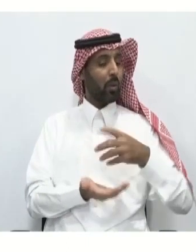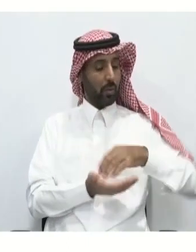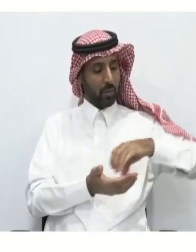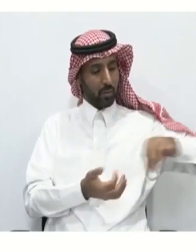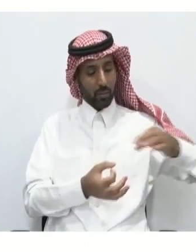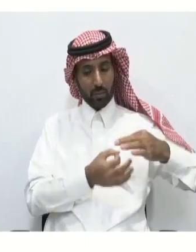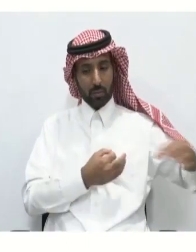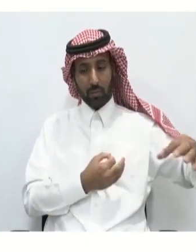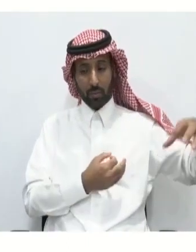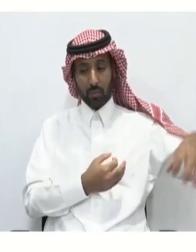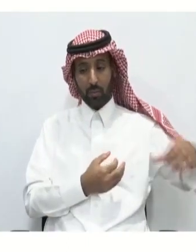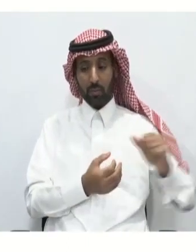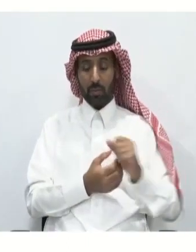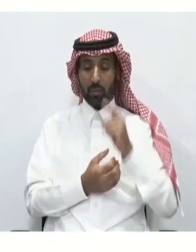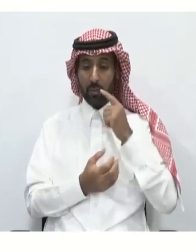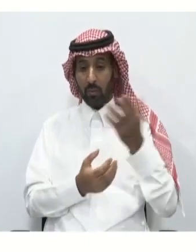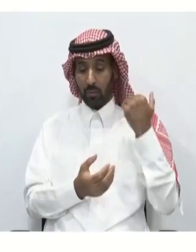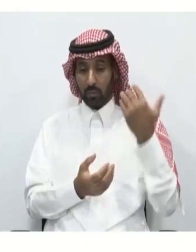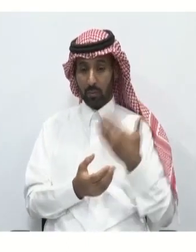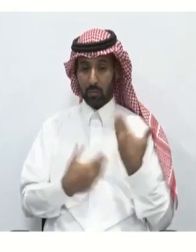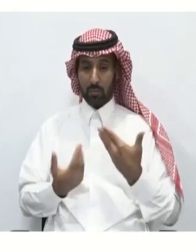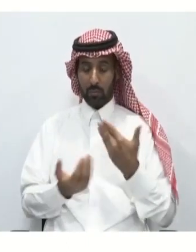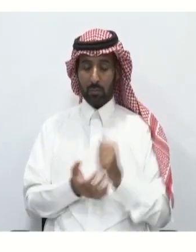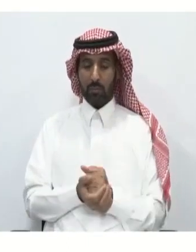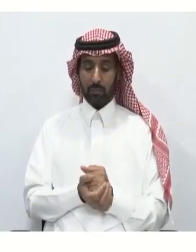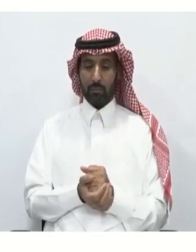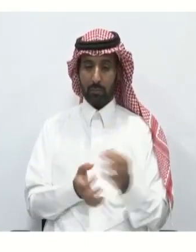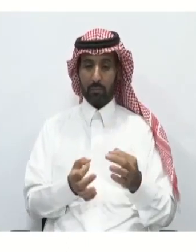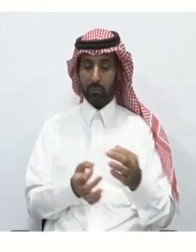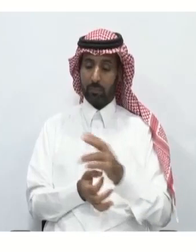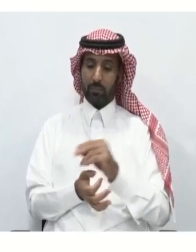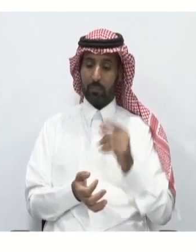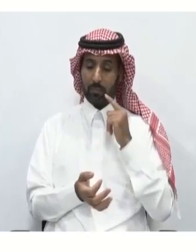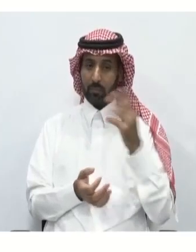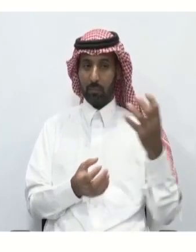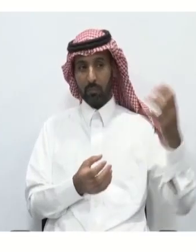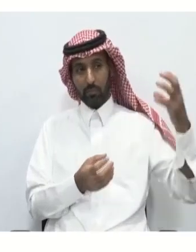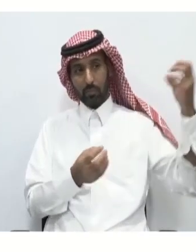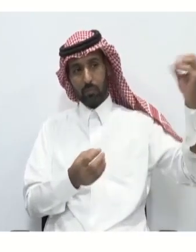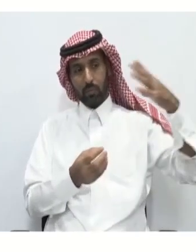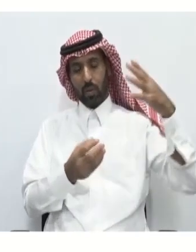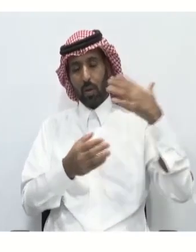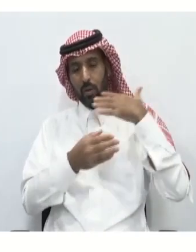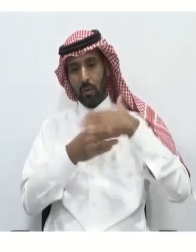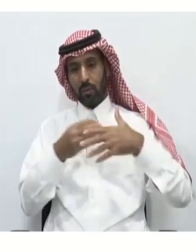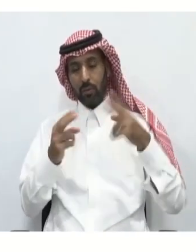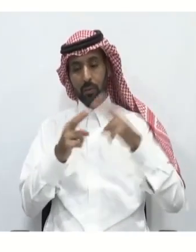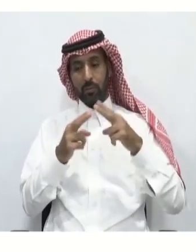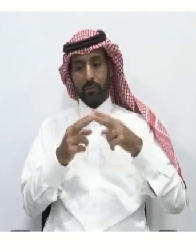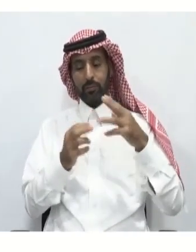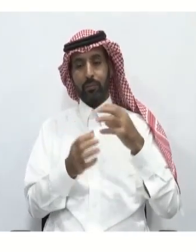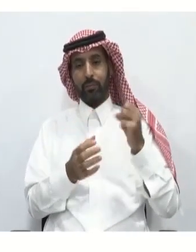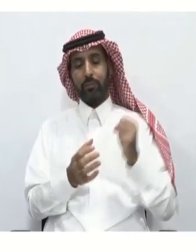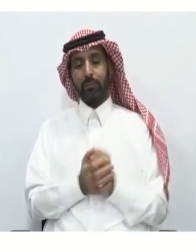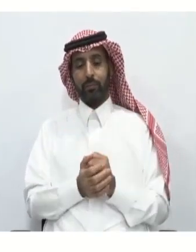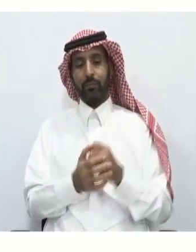island. These tents have the latest in sustainable design, including solar energy. They also have more impressive views